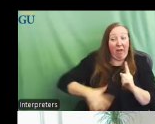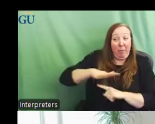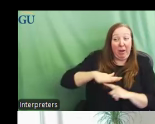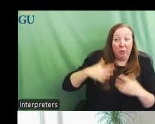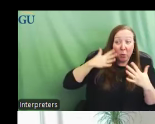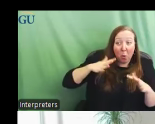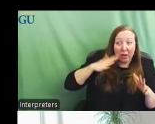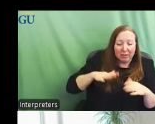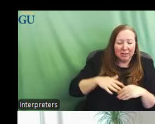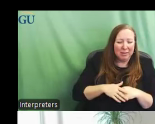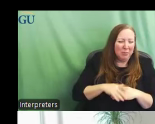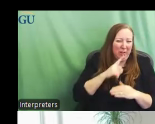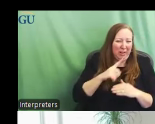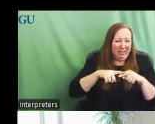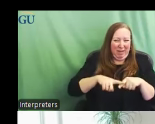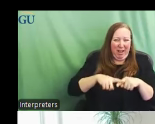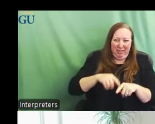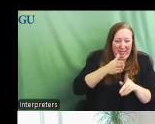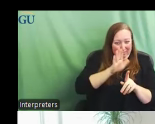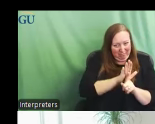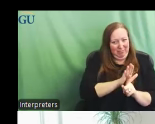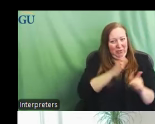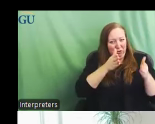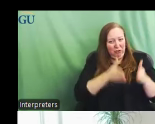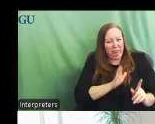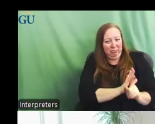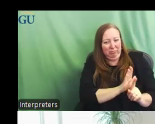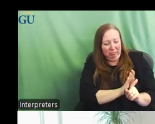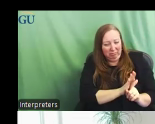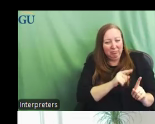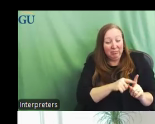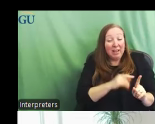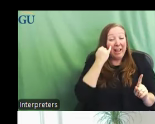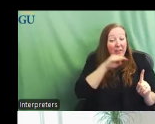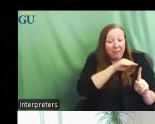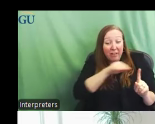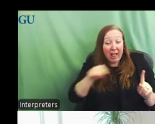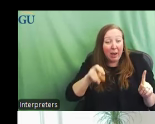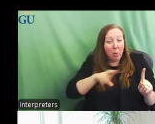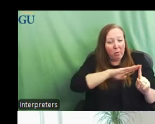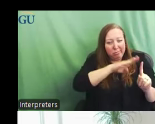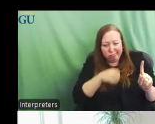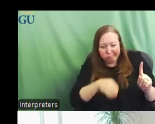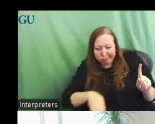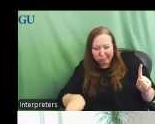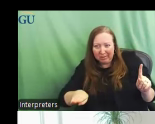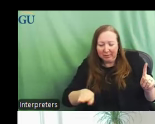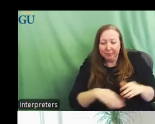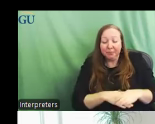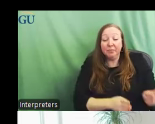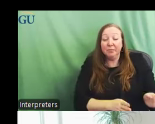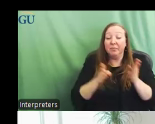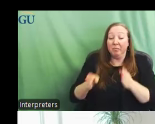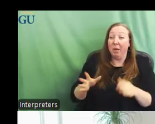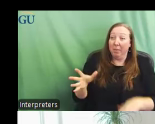is. We also know that a parent's knowledge or use of sign language impacts their ability to